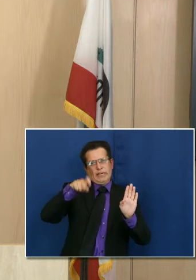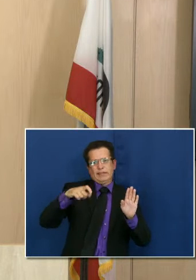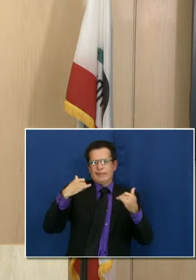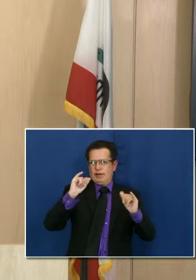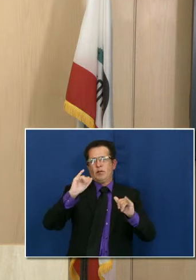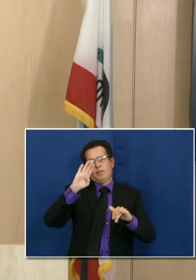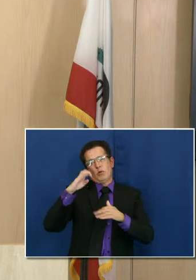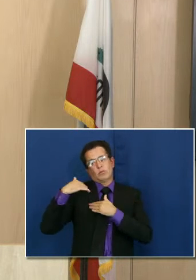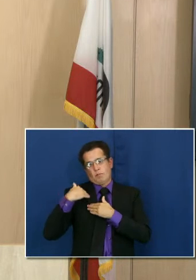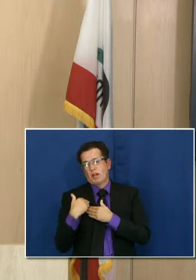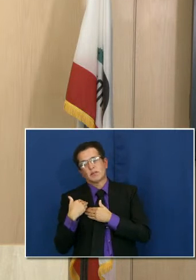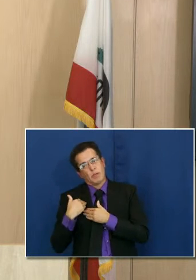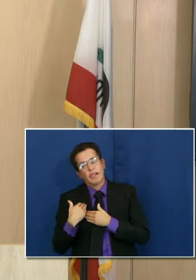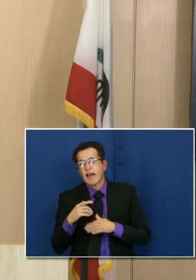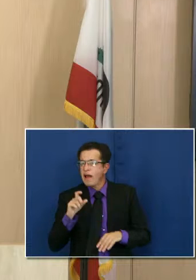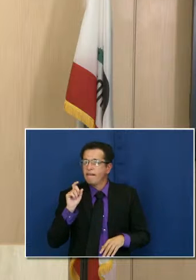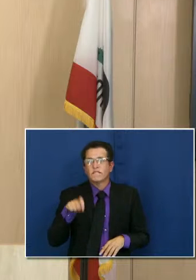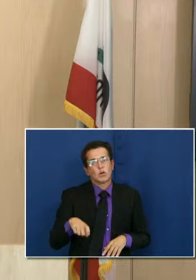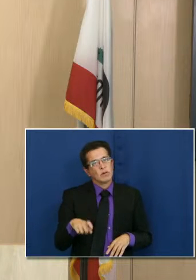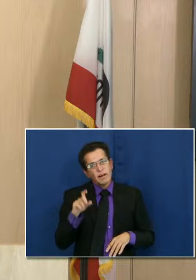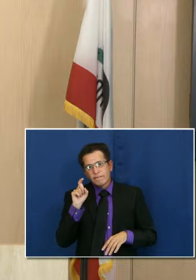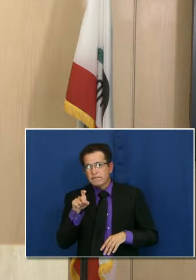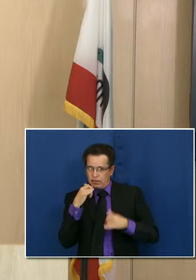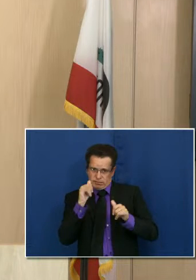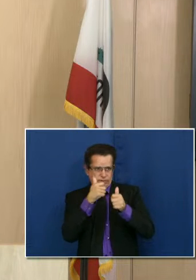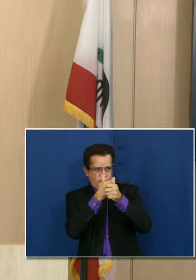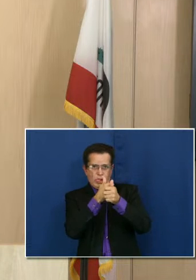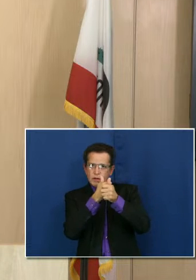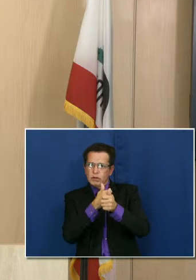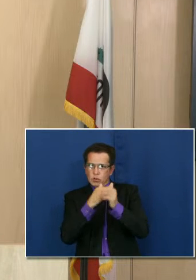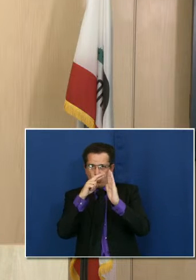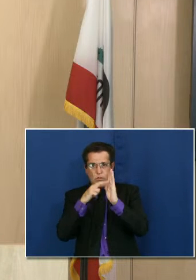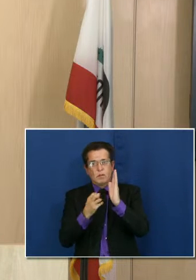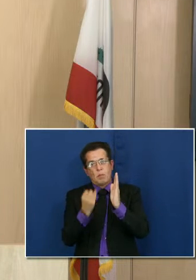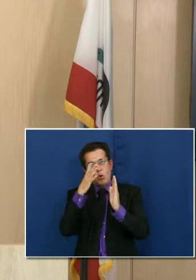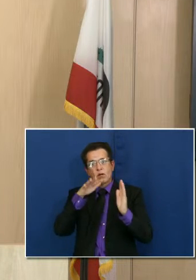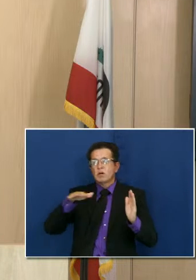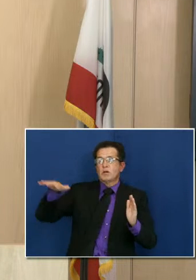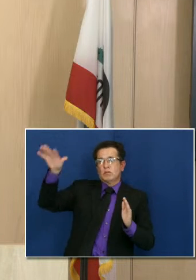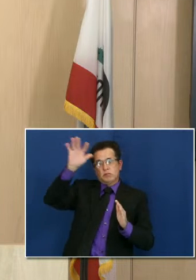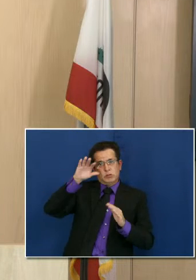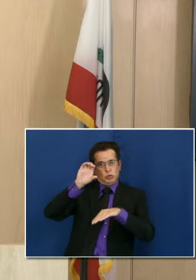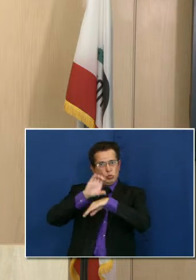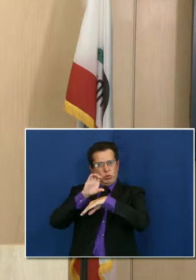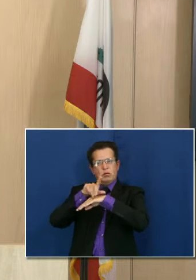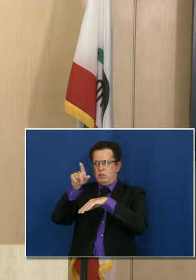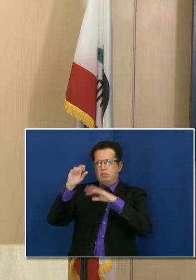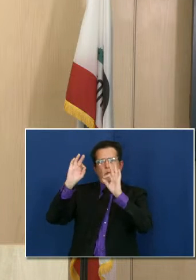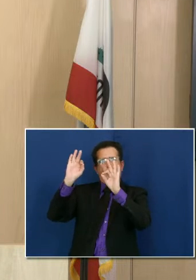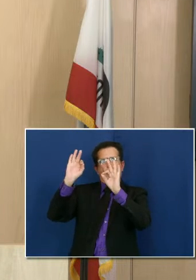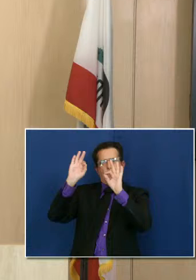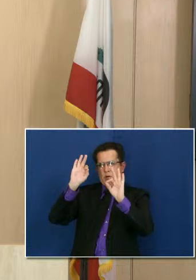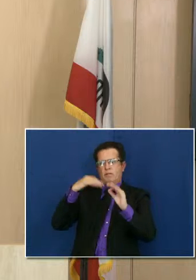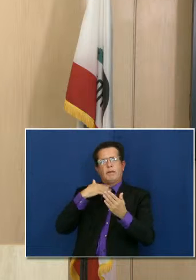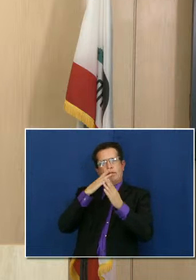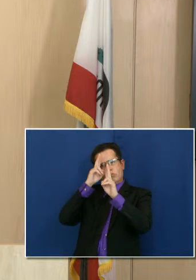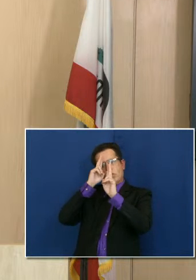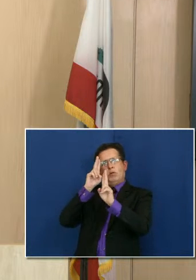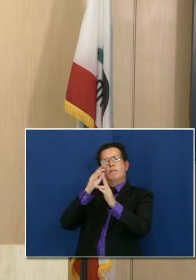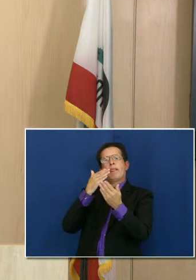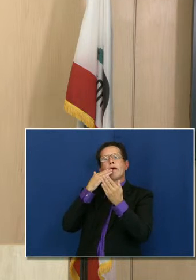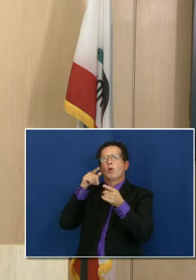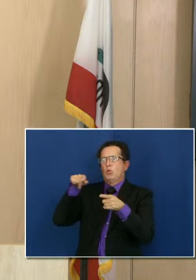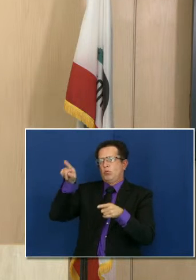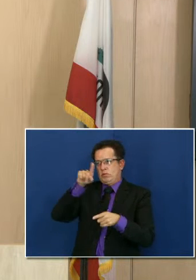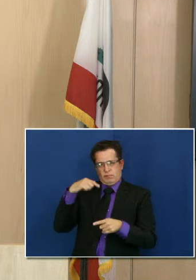manner. And for the overwhelming majority of religious services out there and faith communities who are acting responsibly, we say thank you. My wife